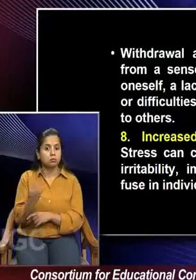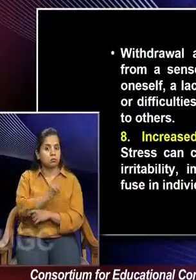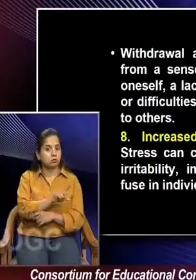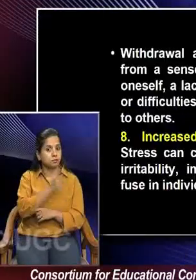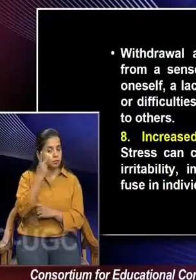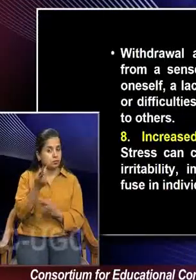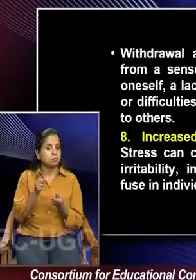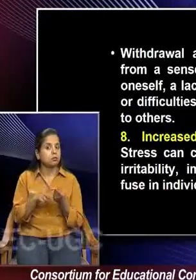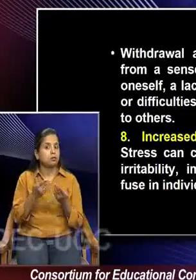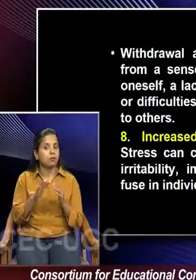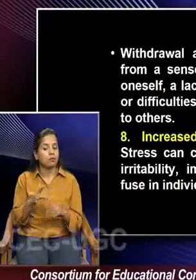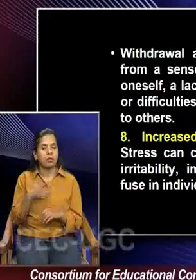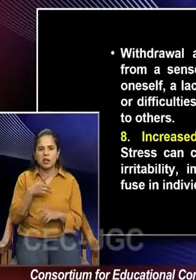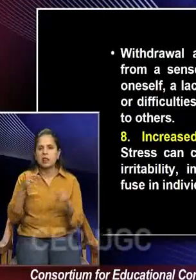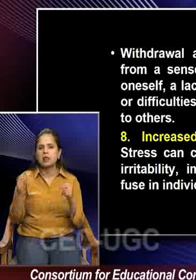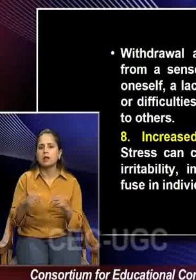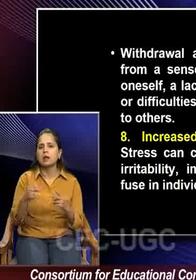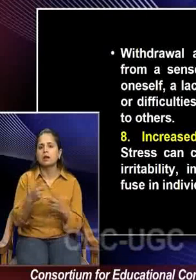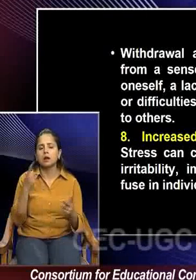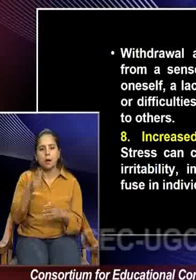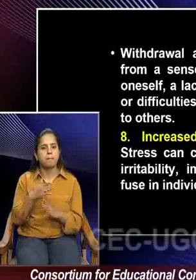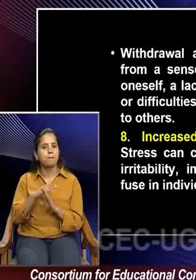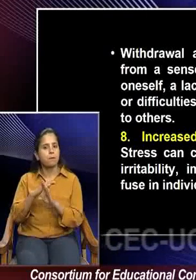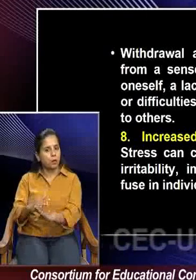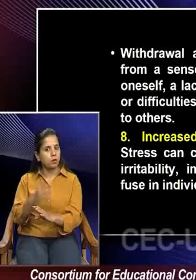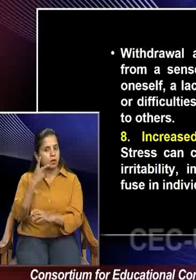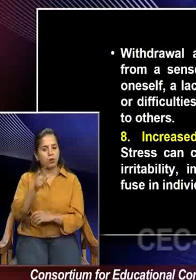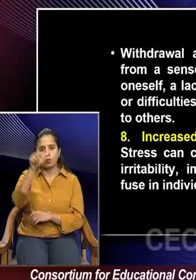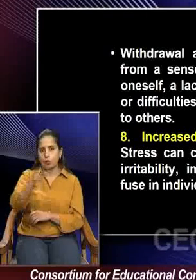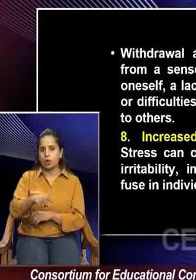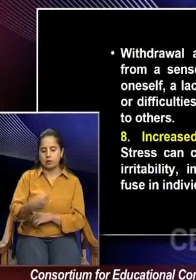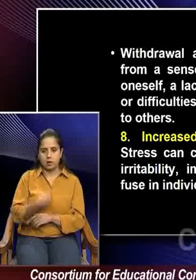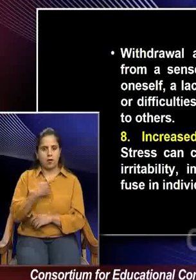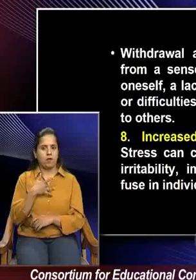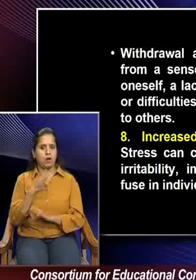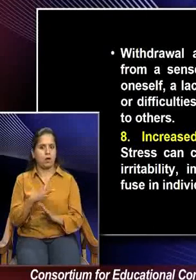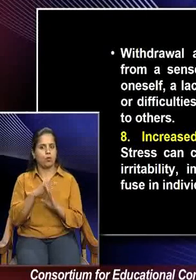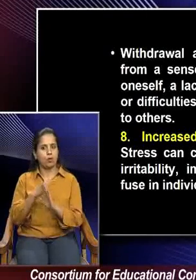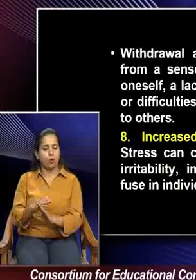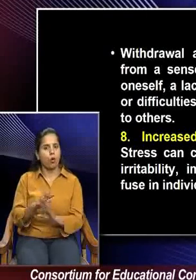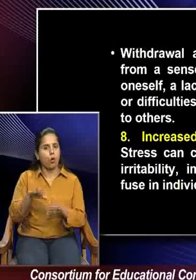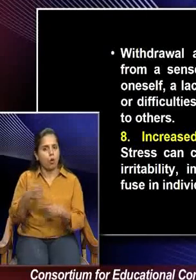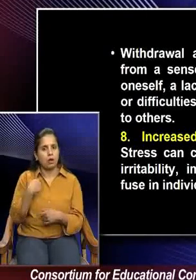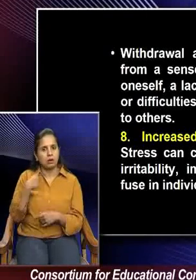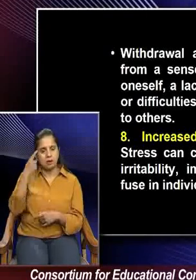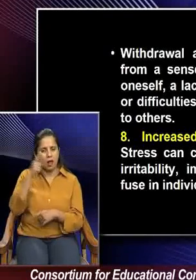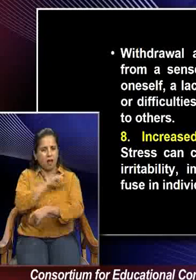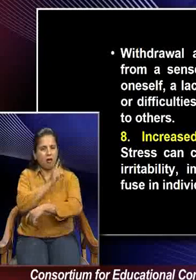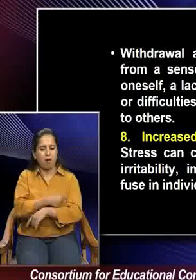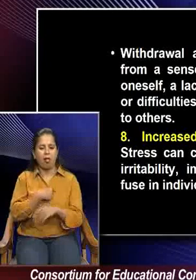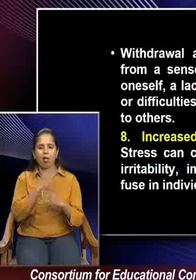a sense of needing to protect oneself, a lack of energy